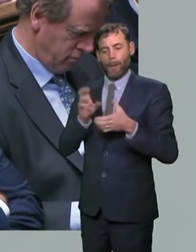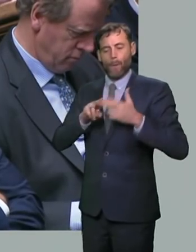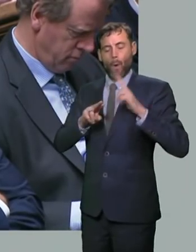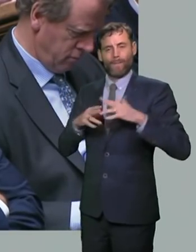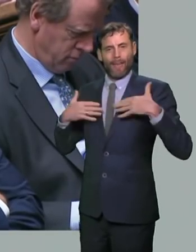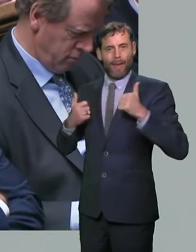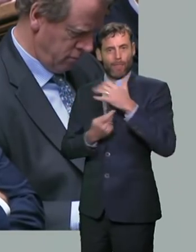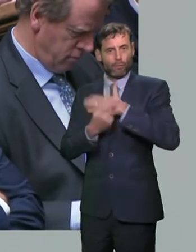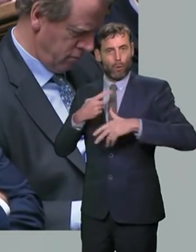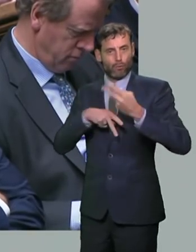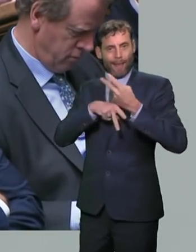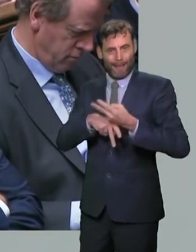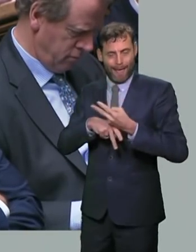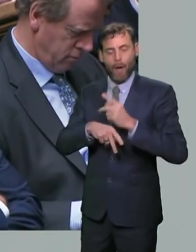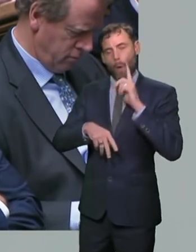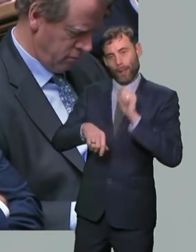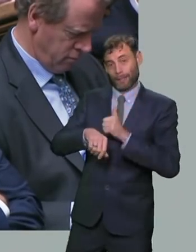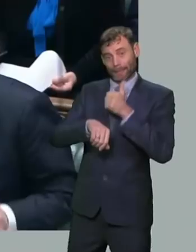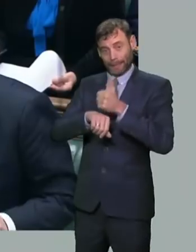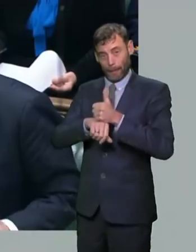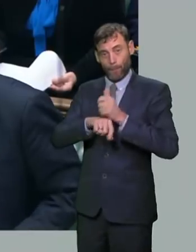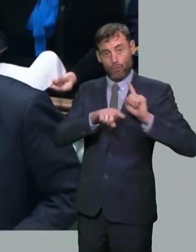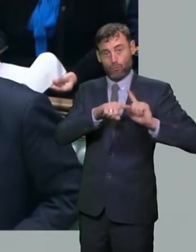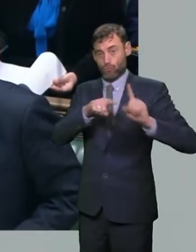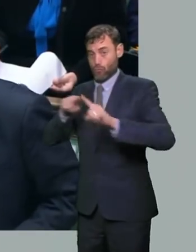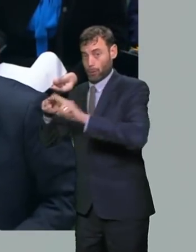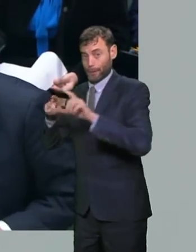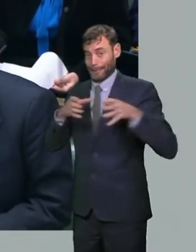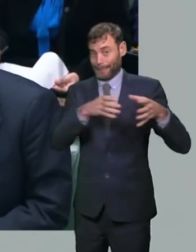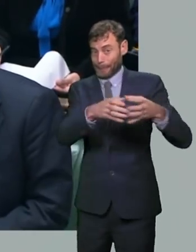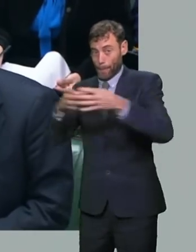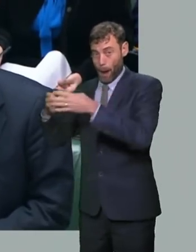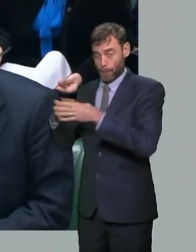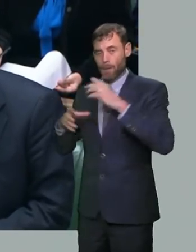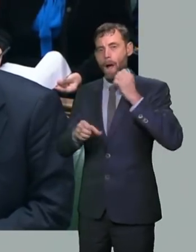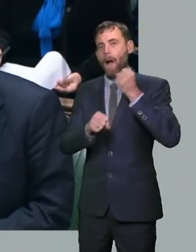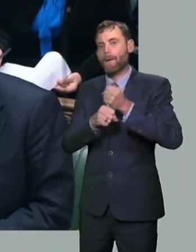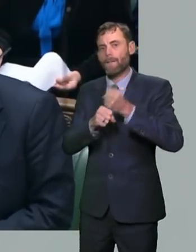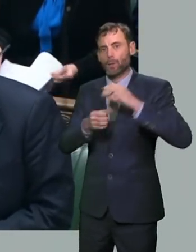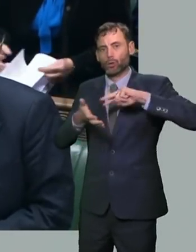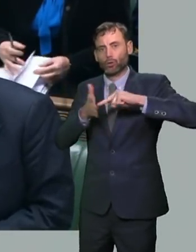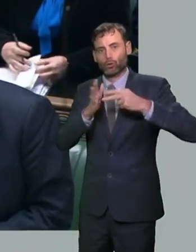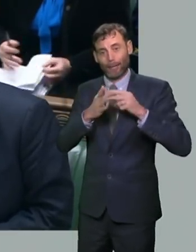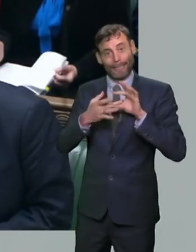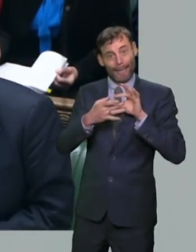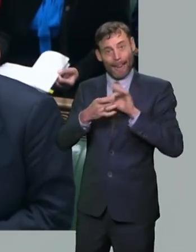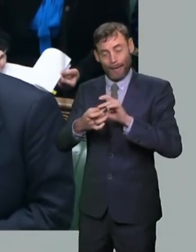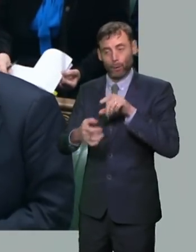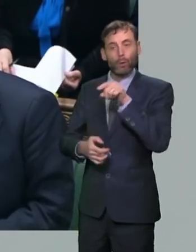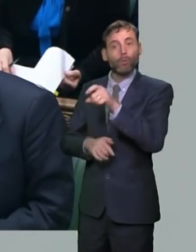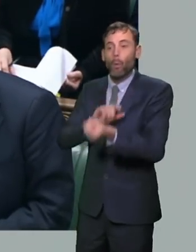development of a cross-departmental government strategy on acquired brain injury and